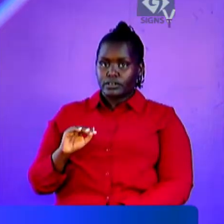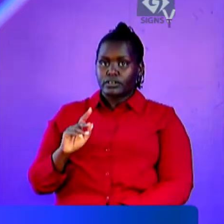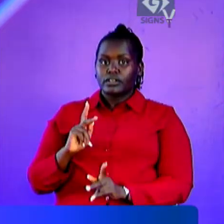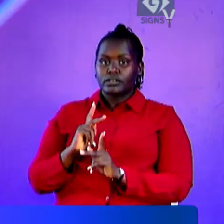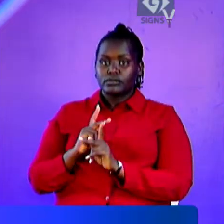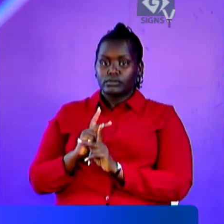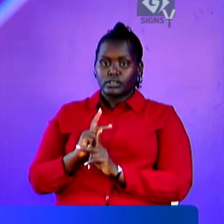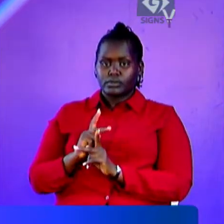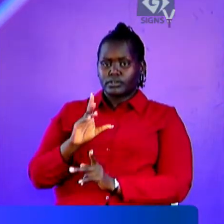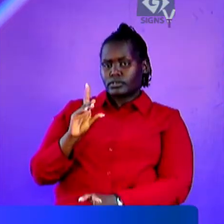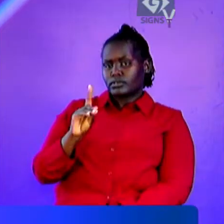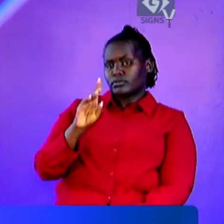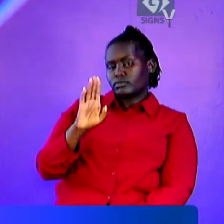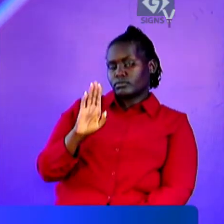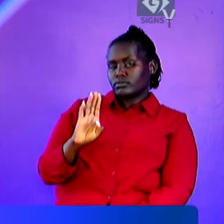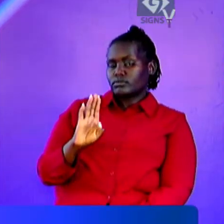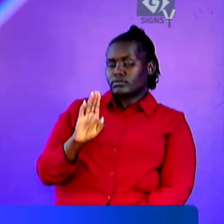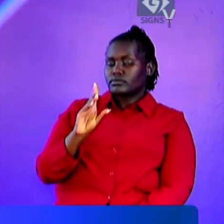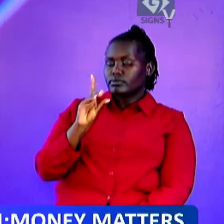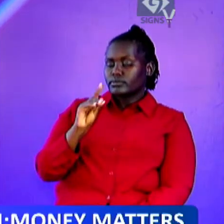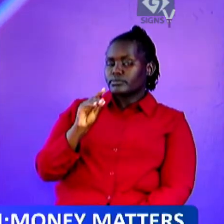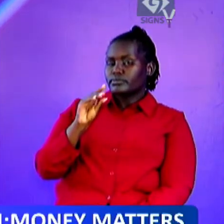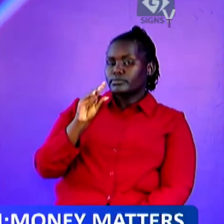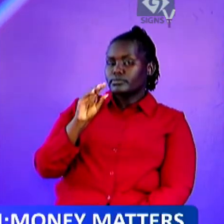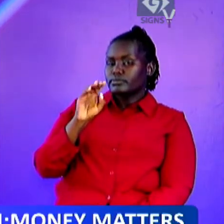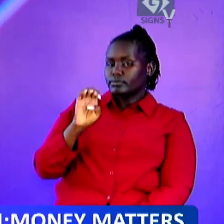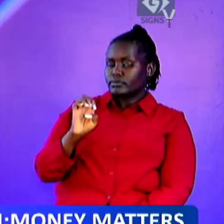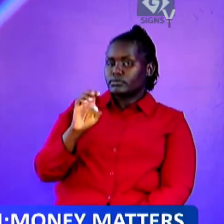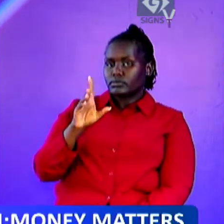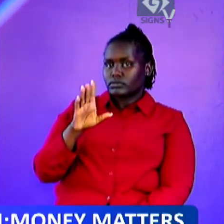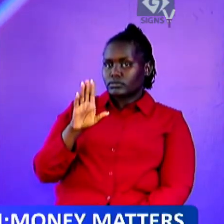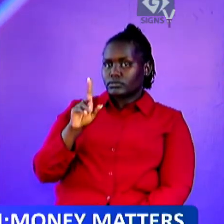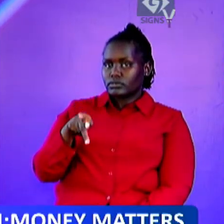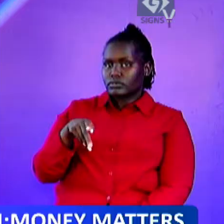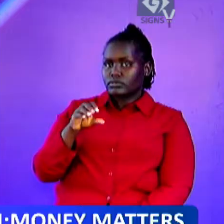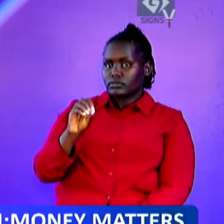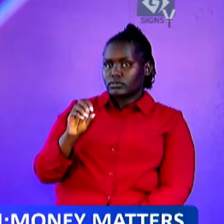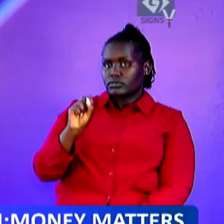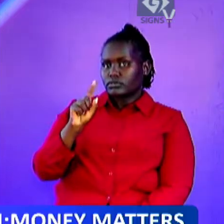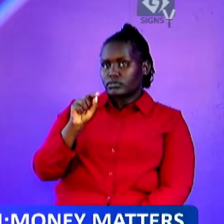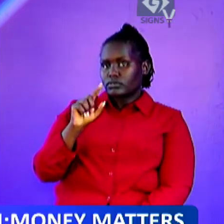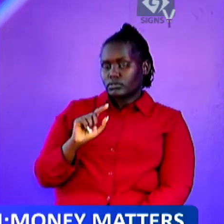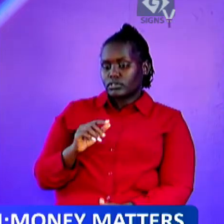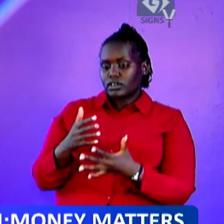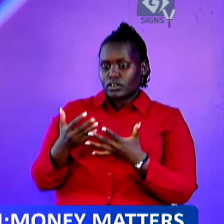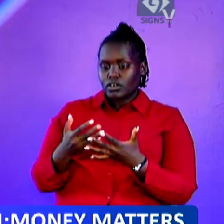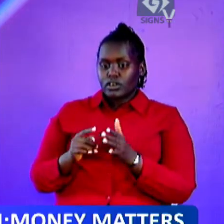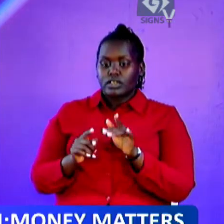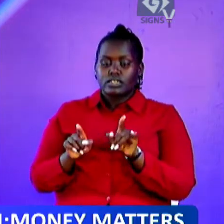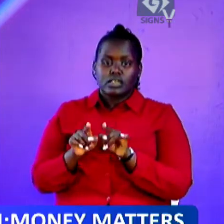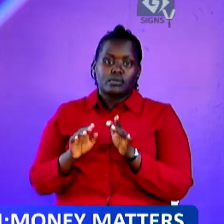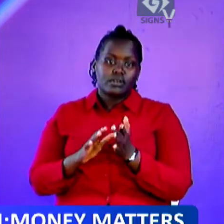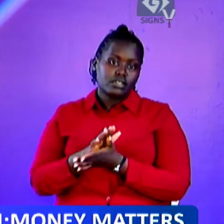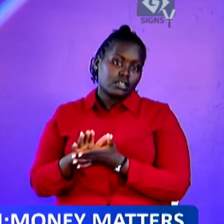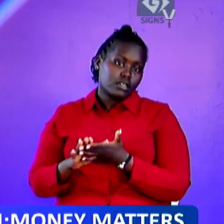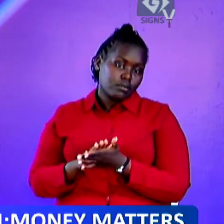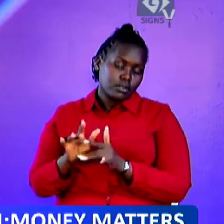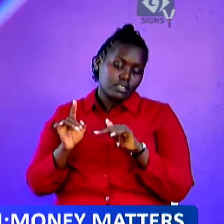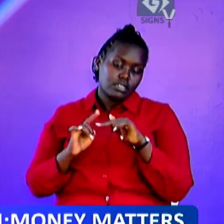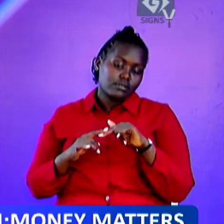treasury bill. Because we essentially say that the treasury bill is like the the base, the